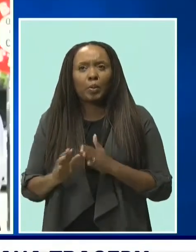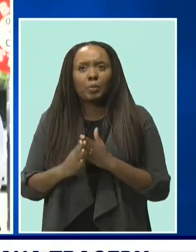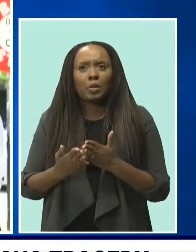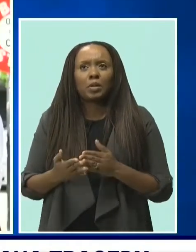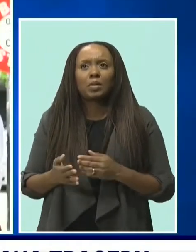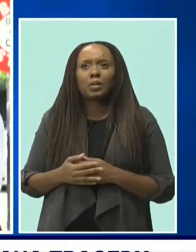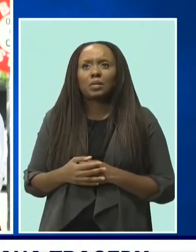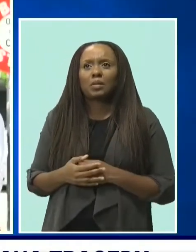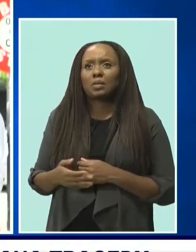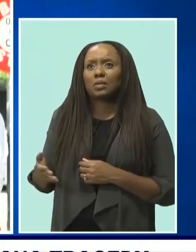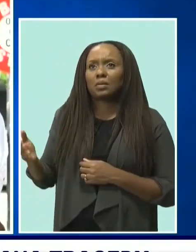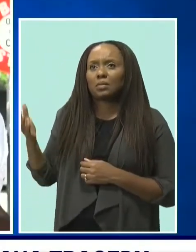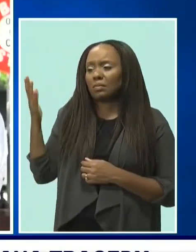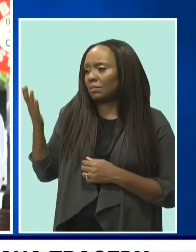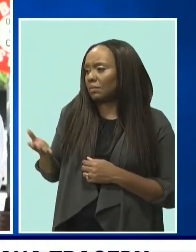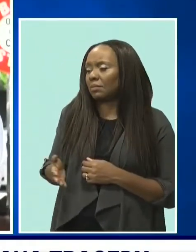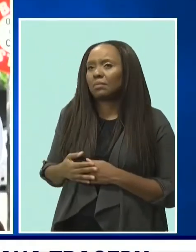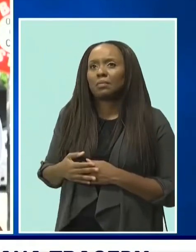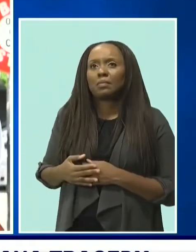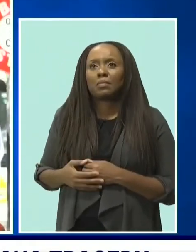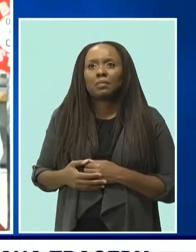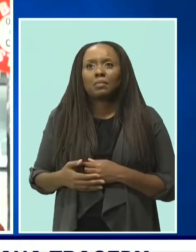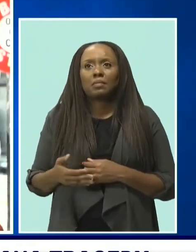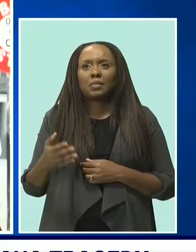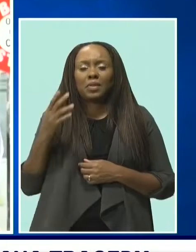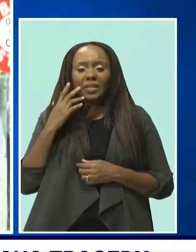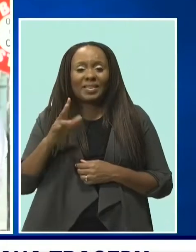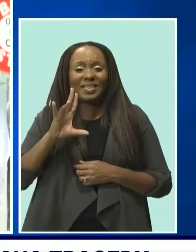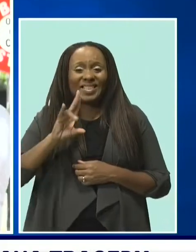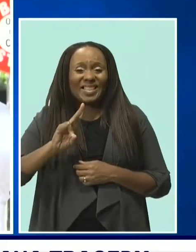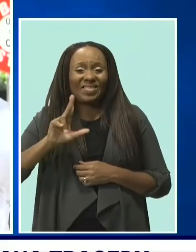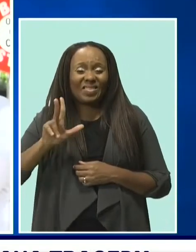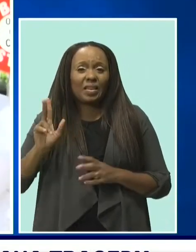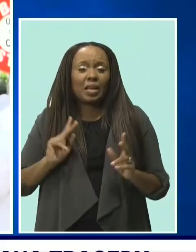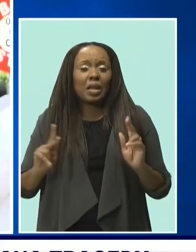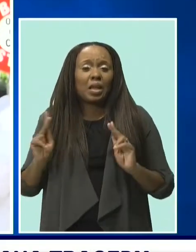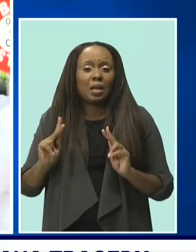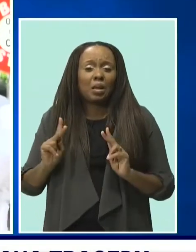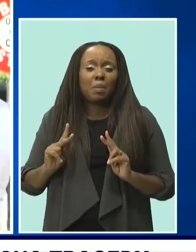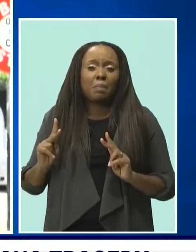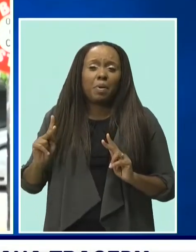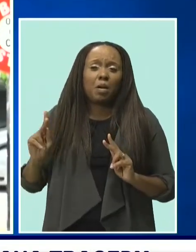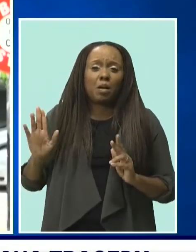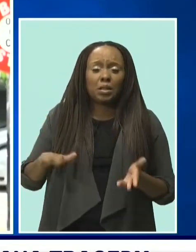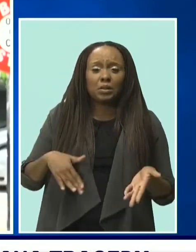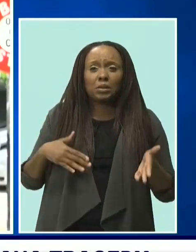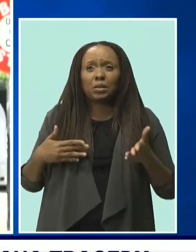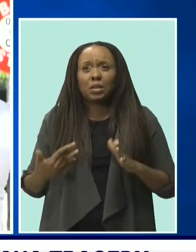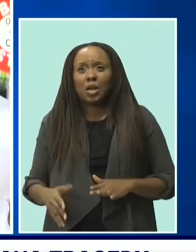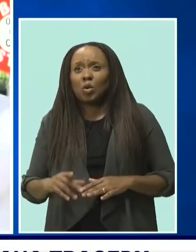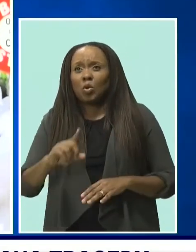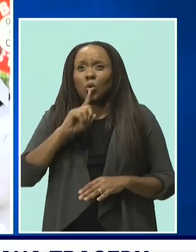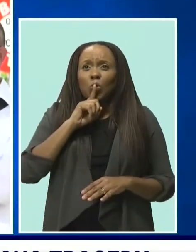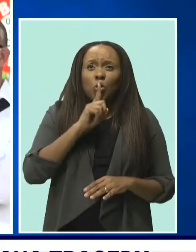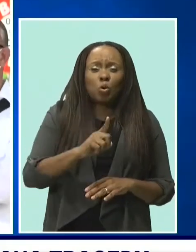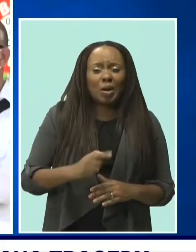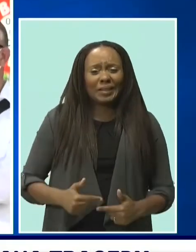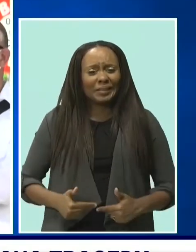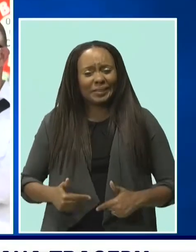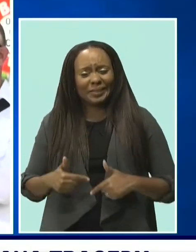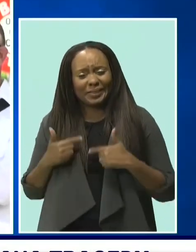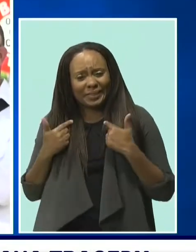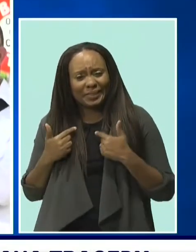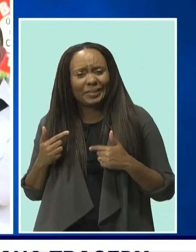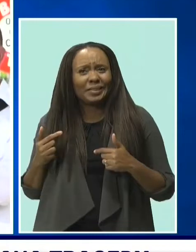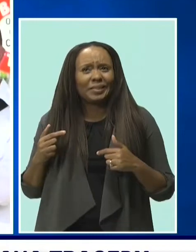Behind that figure of 73 people were real, living,